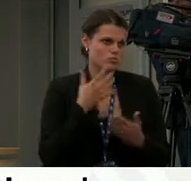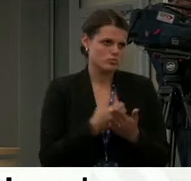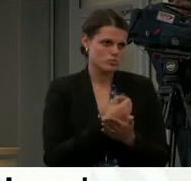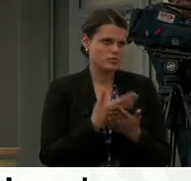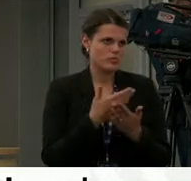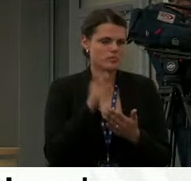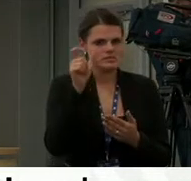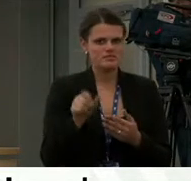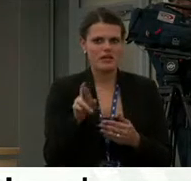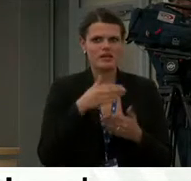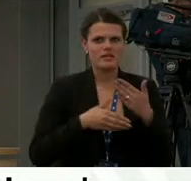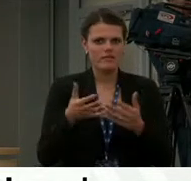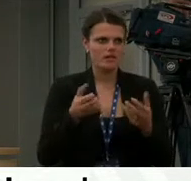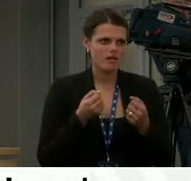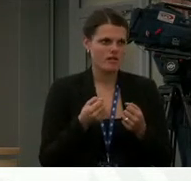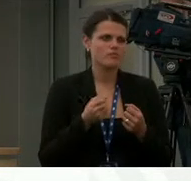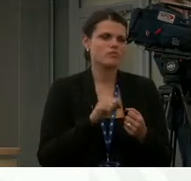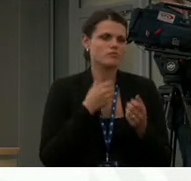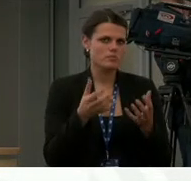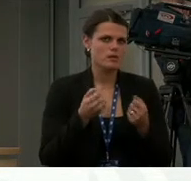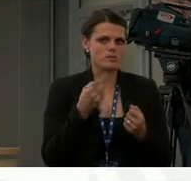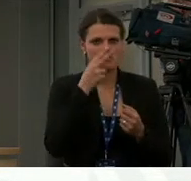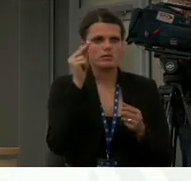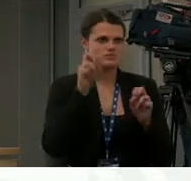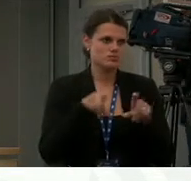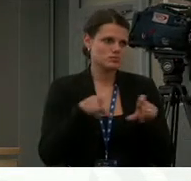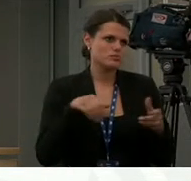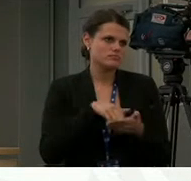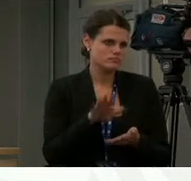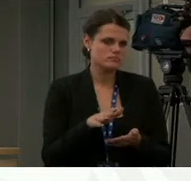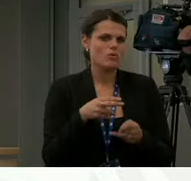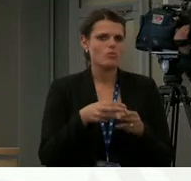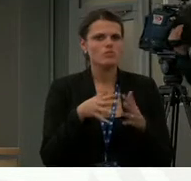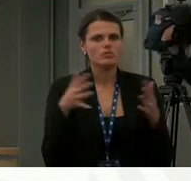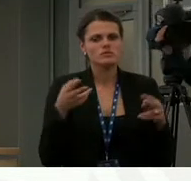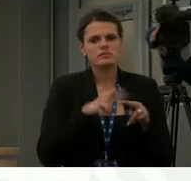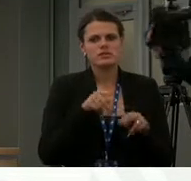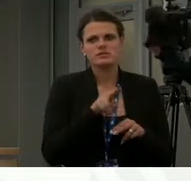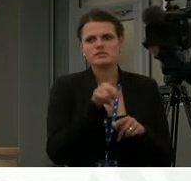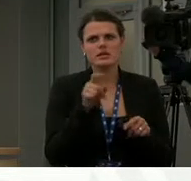unemployment rates of persons with disabilities. We've seen in many places that quotas don't work